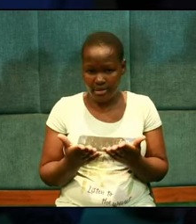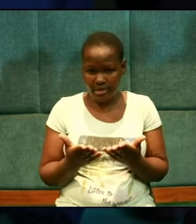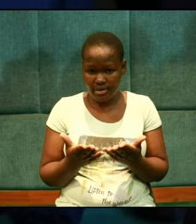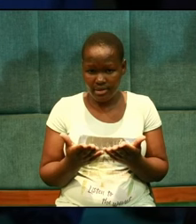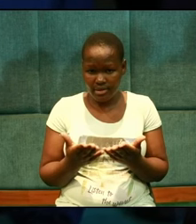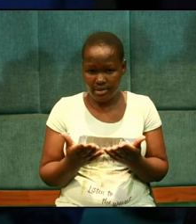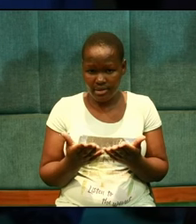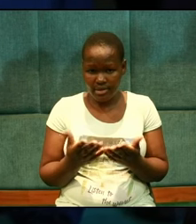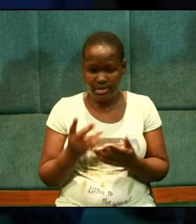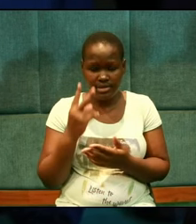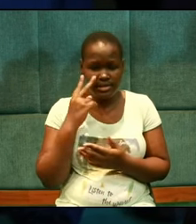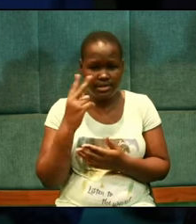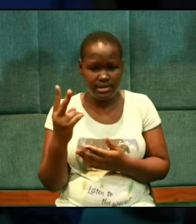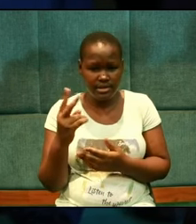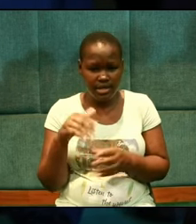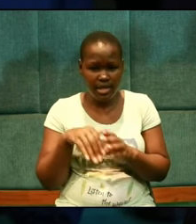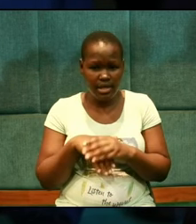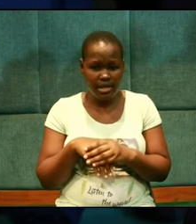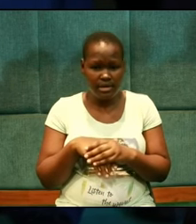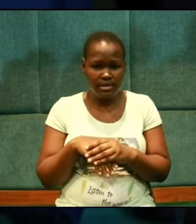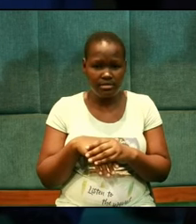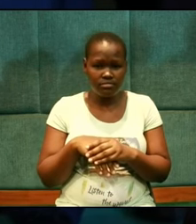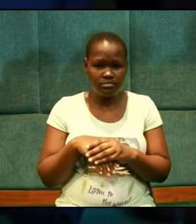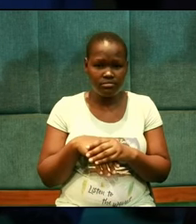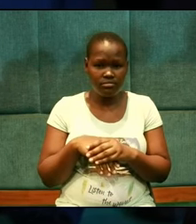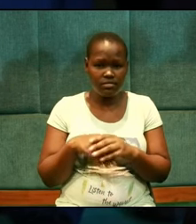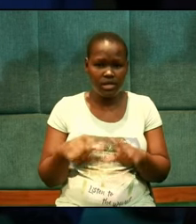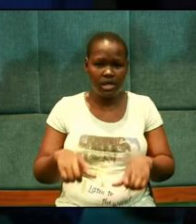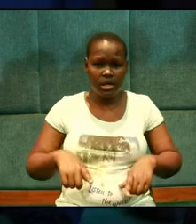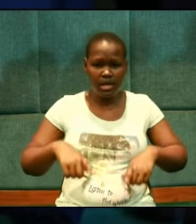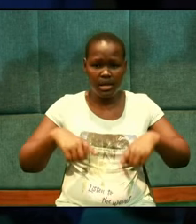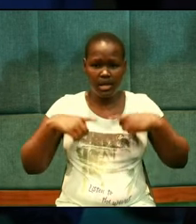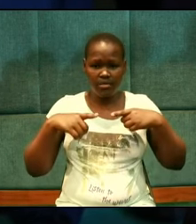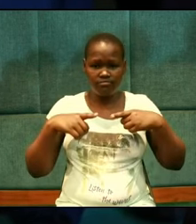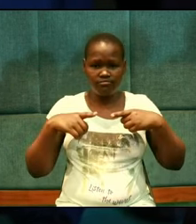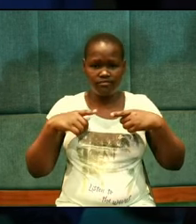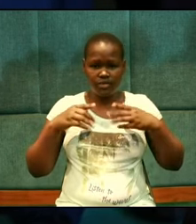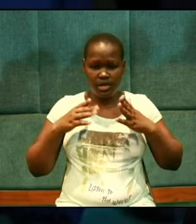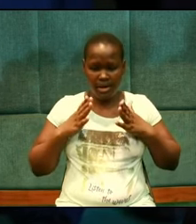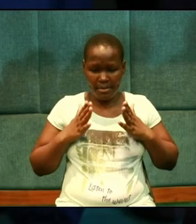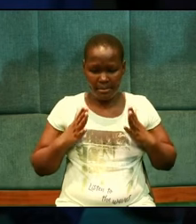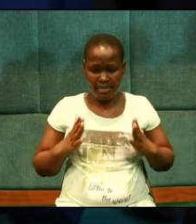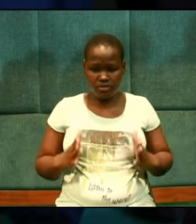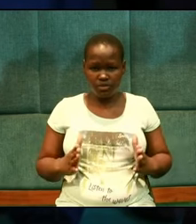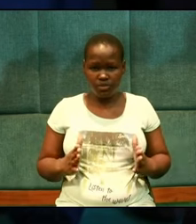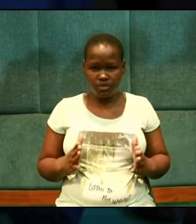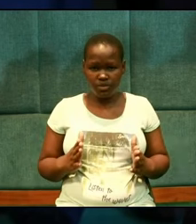reflect in our family life at a personal level